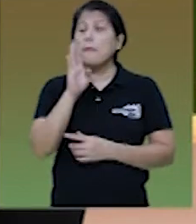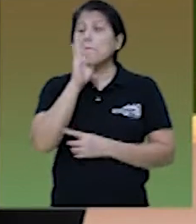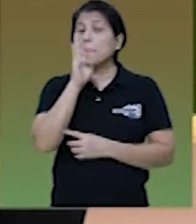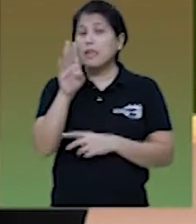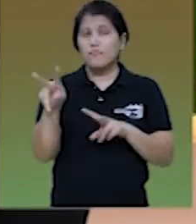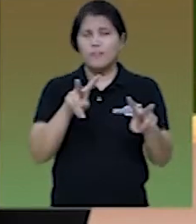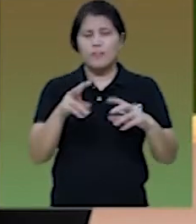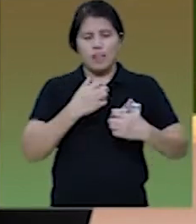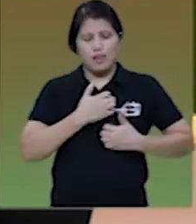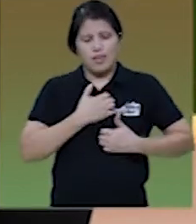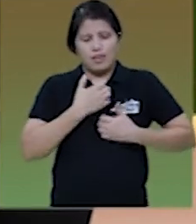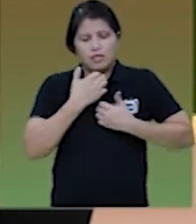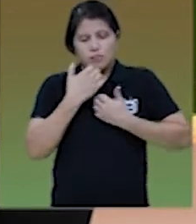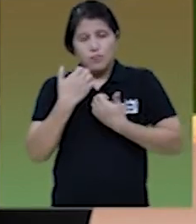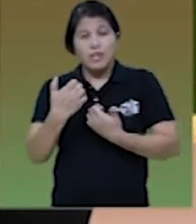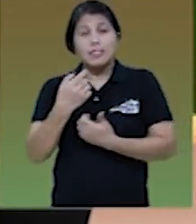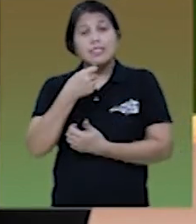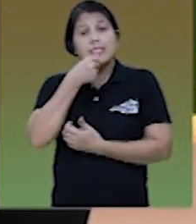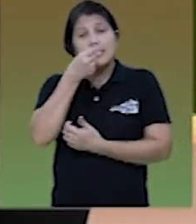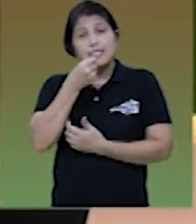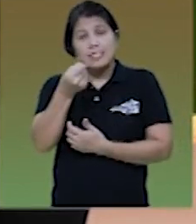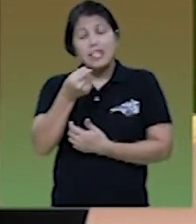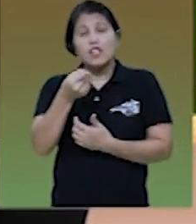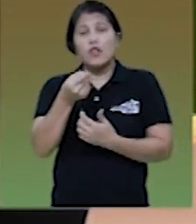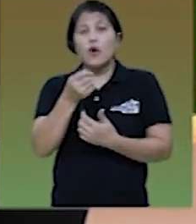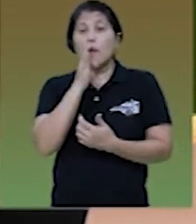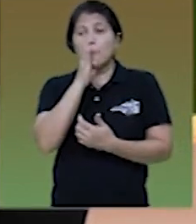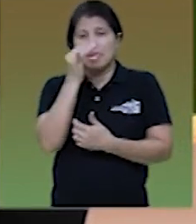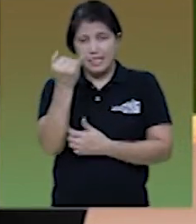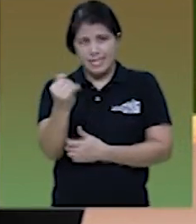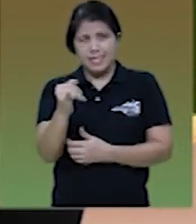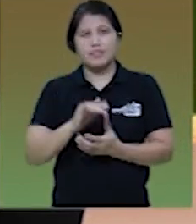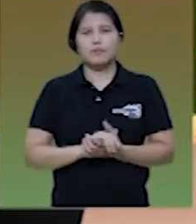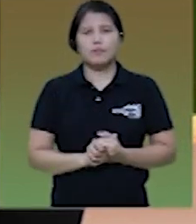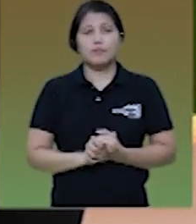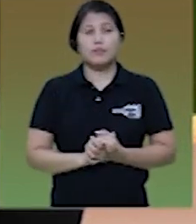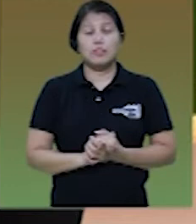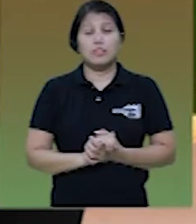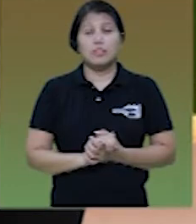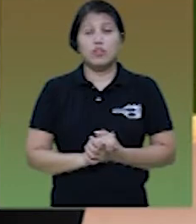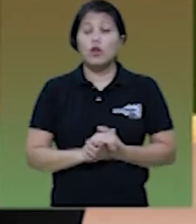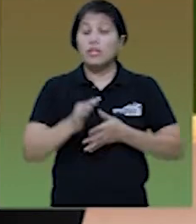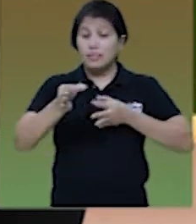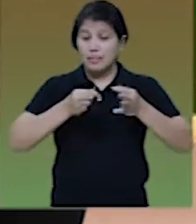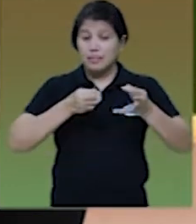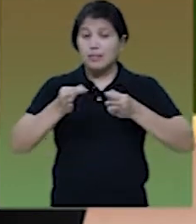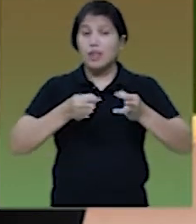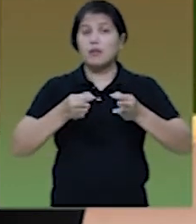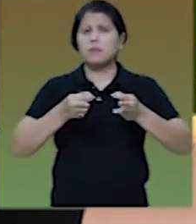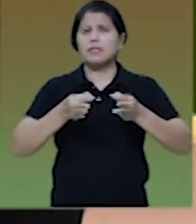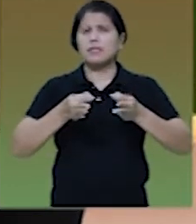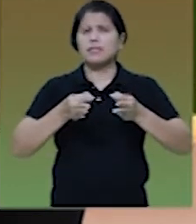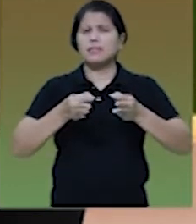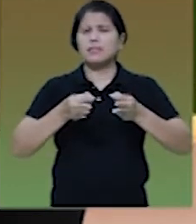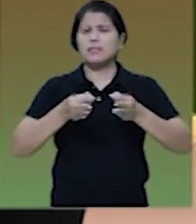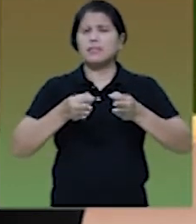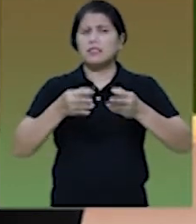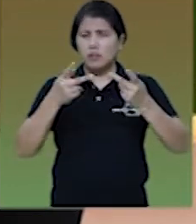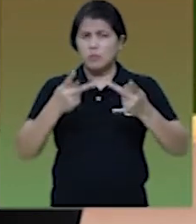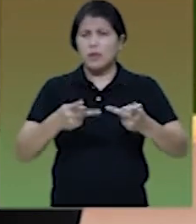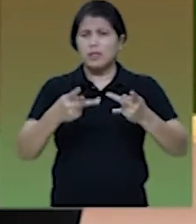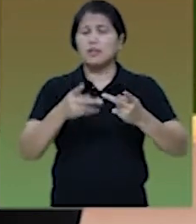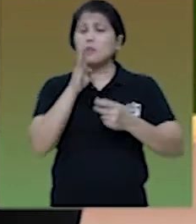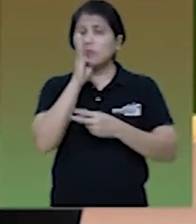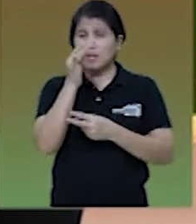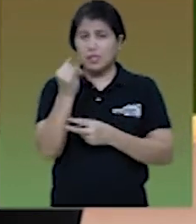Be verbs express state of being. They are used to describe the state of being